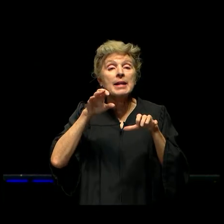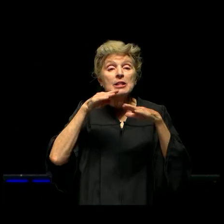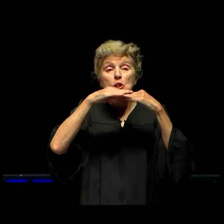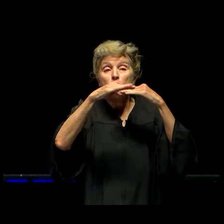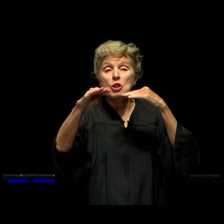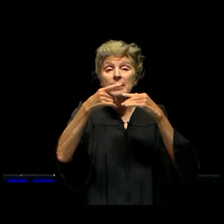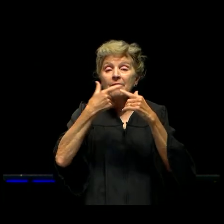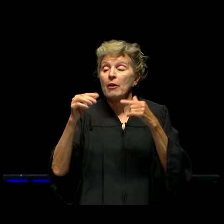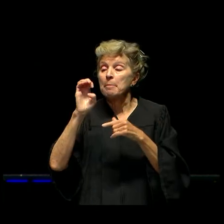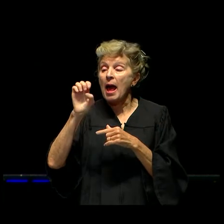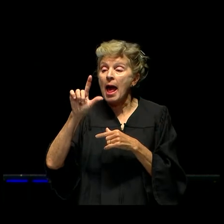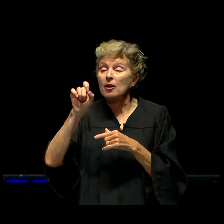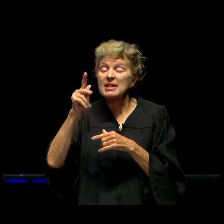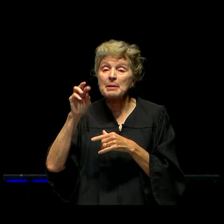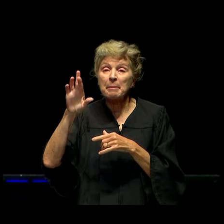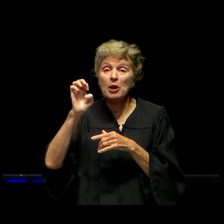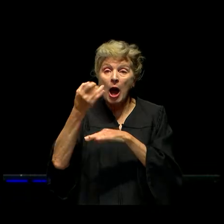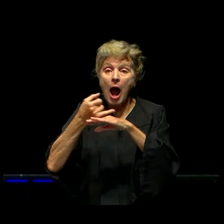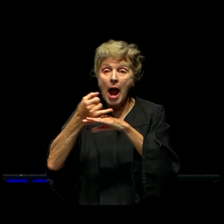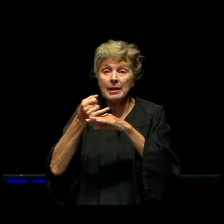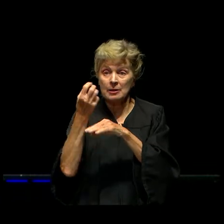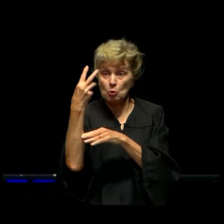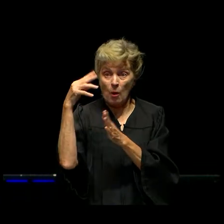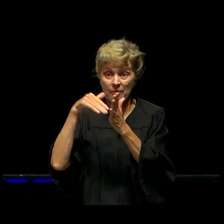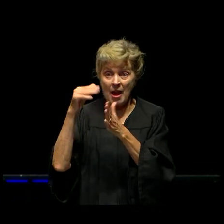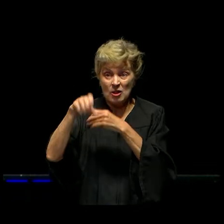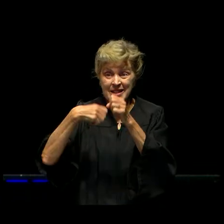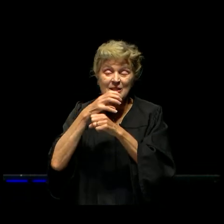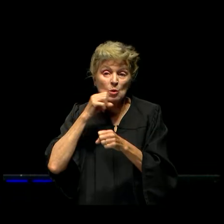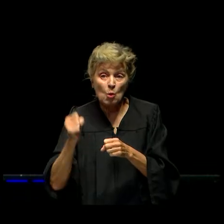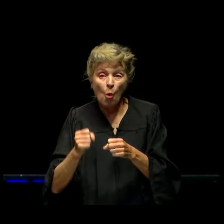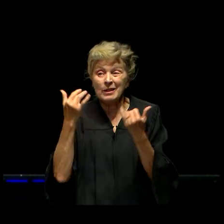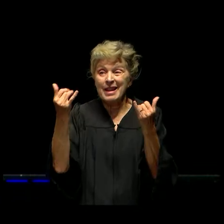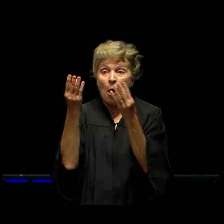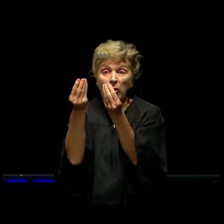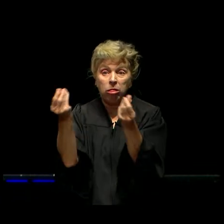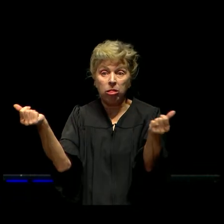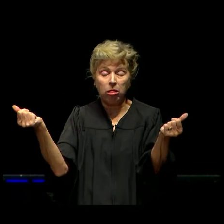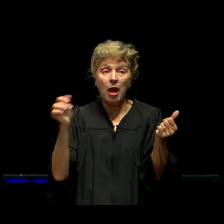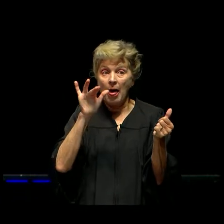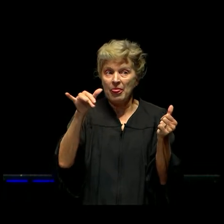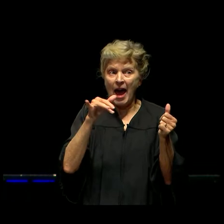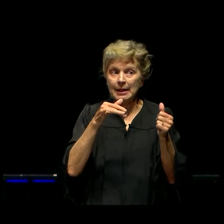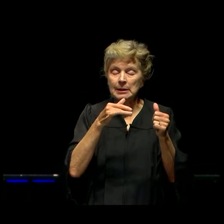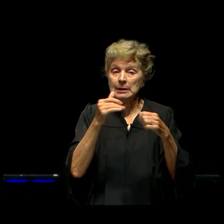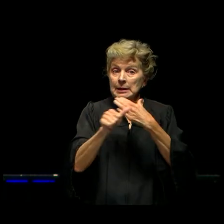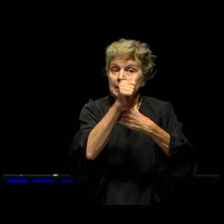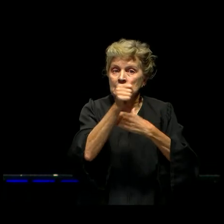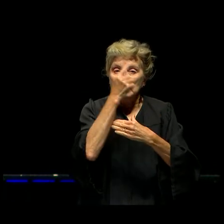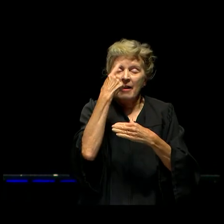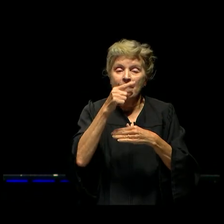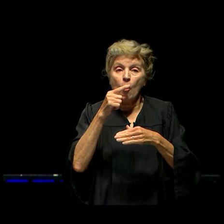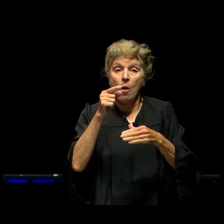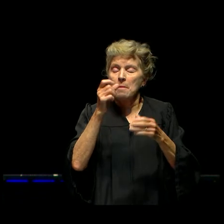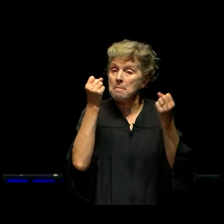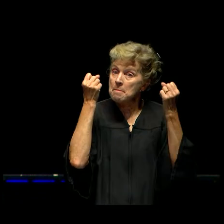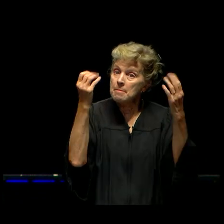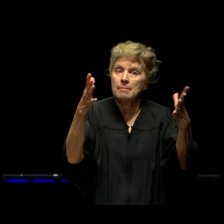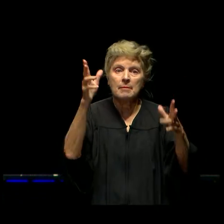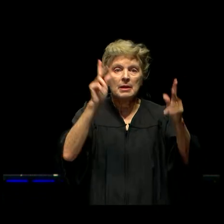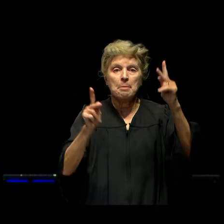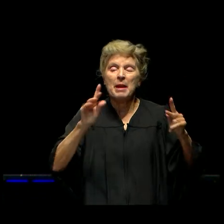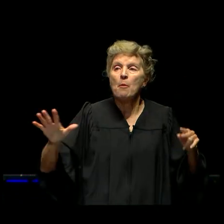12,000 years old, is starting to melt. This threatens the security of millions of people and infrastructure in coastal areas around the world.